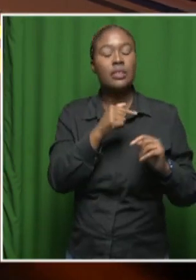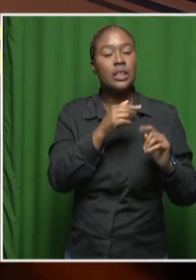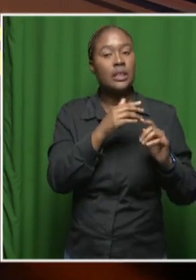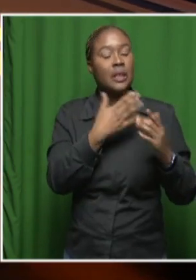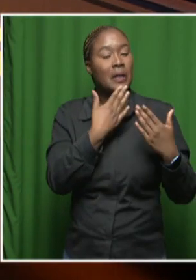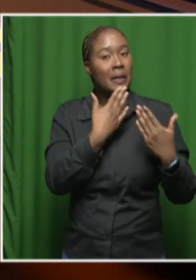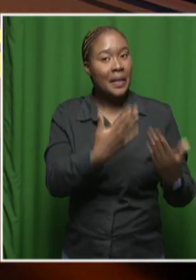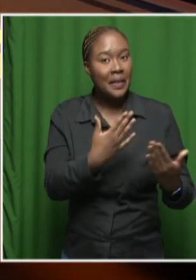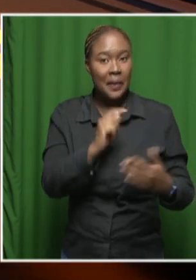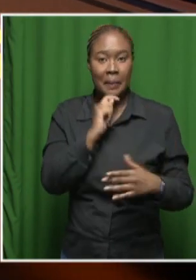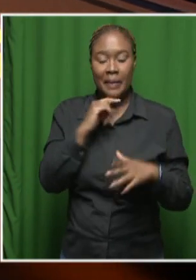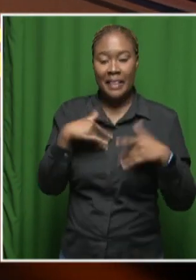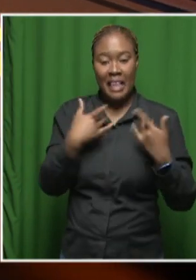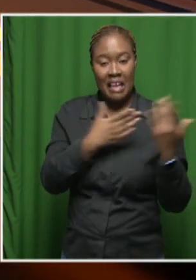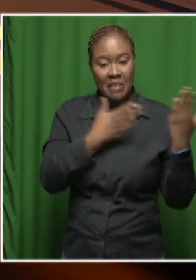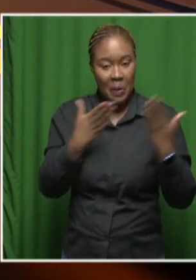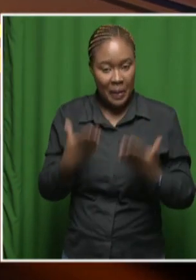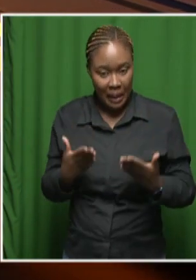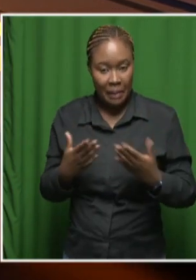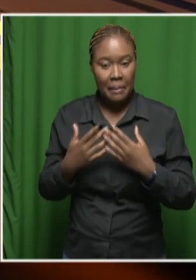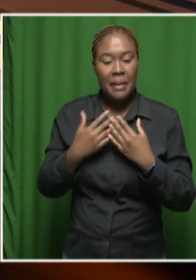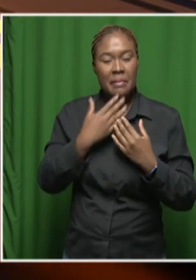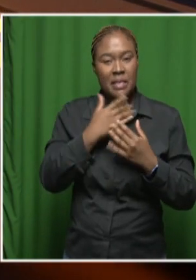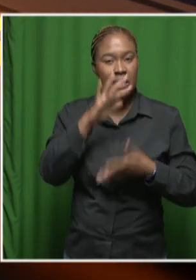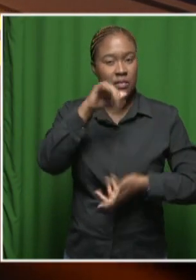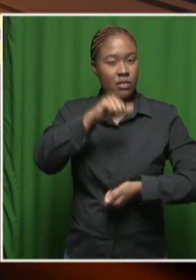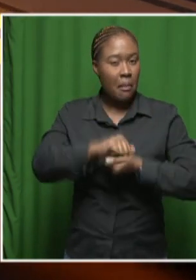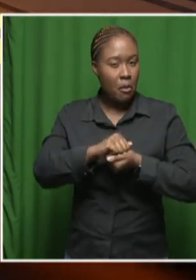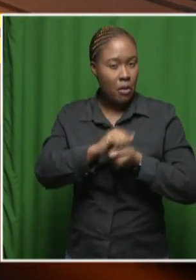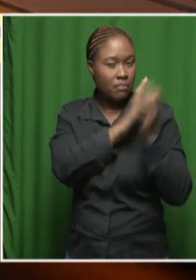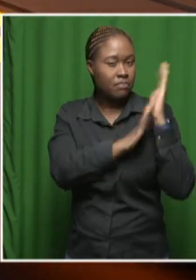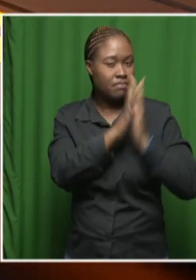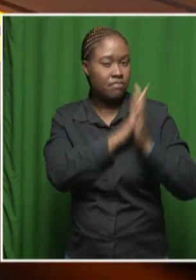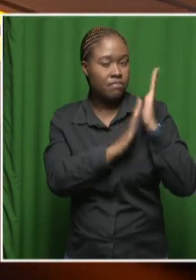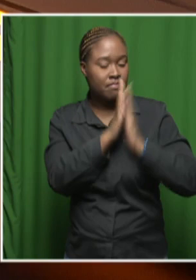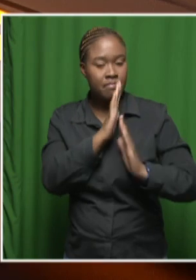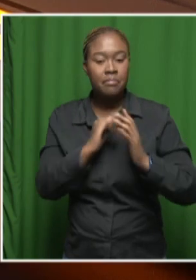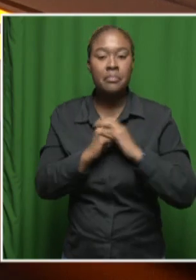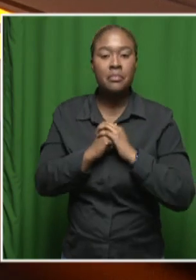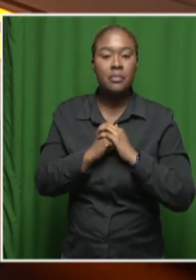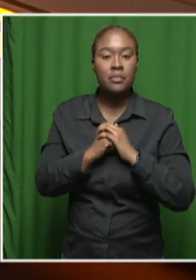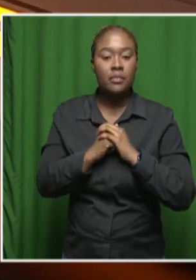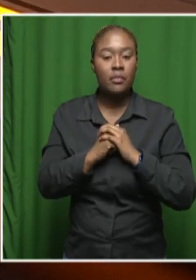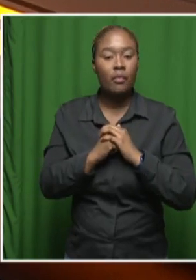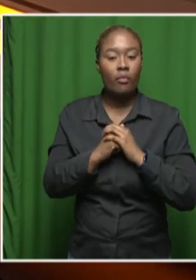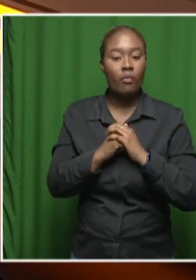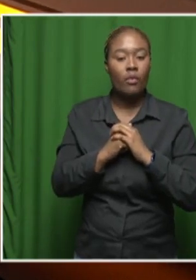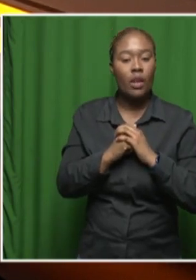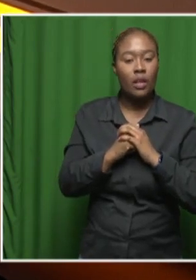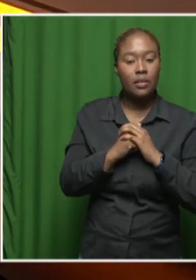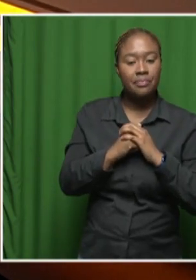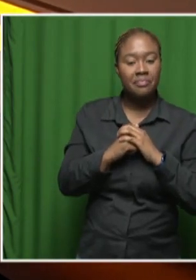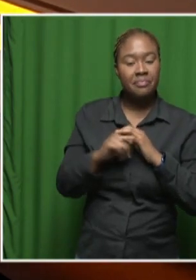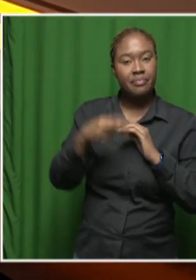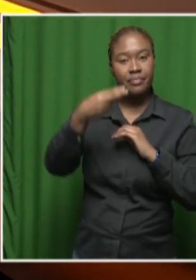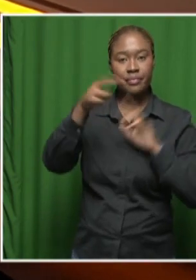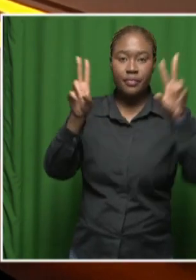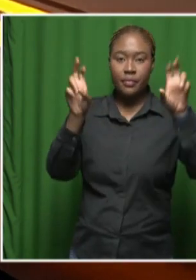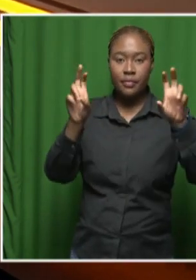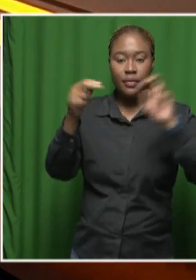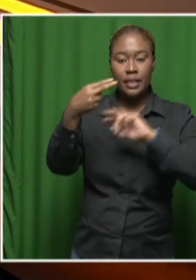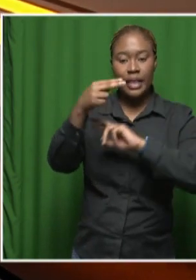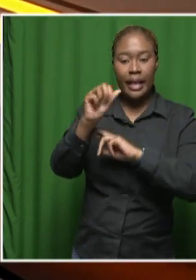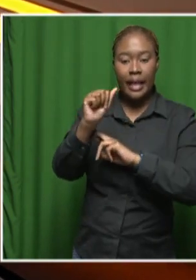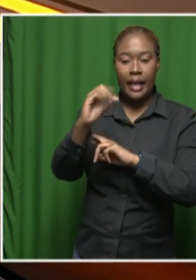suppose let's start with a brief summary of what we are talking about when we are mentioning the hackathon. Tell us a